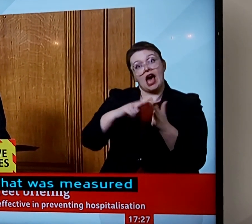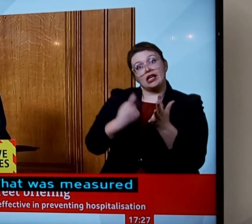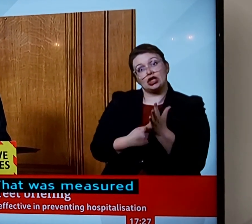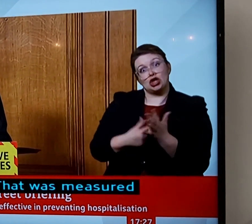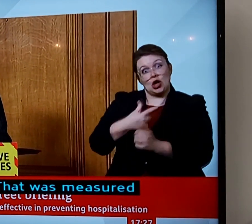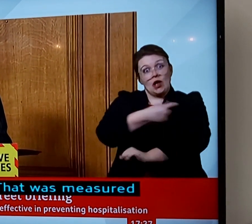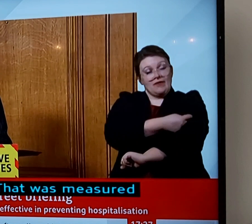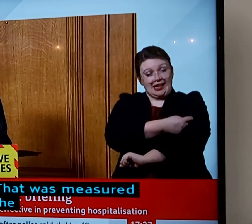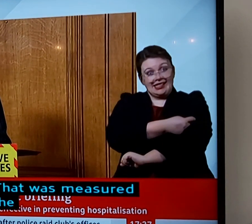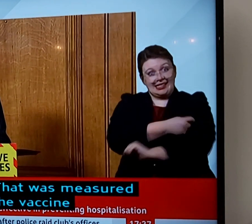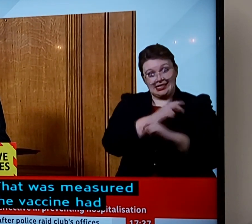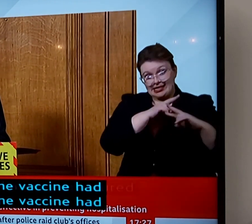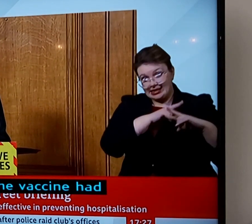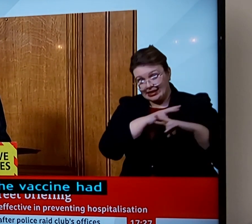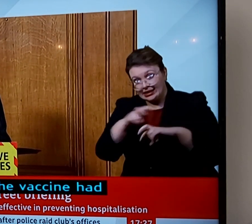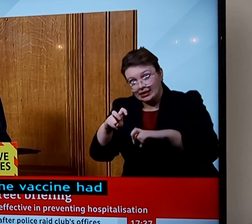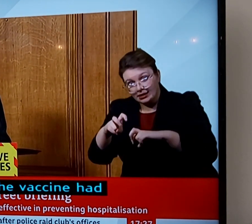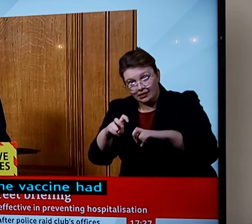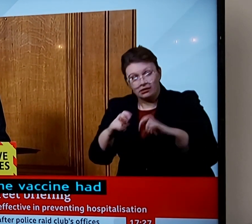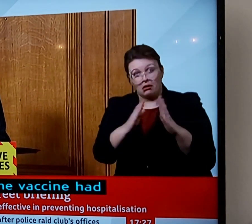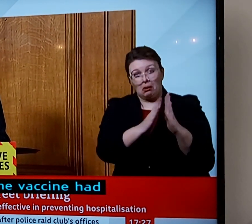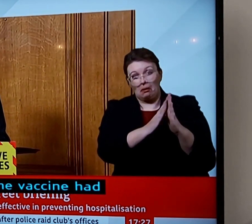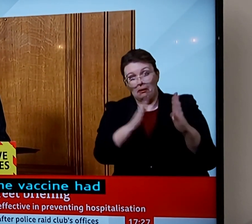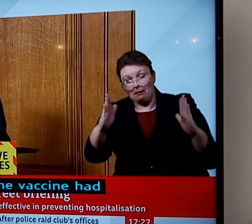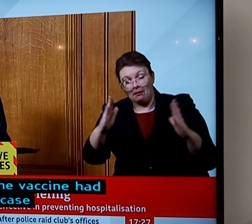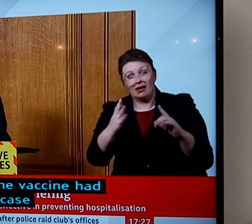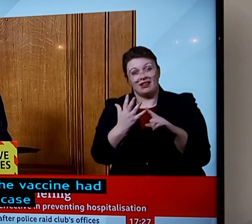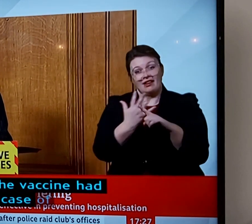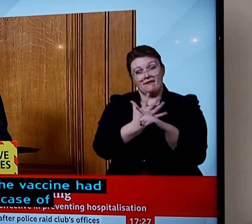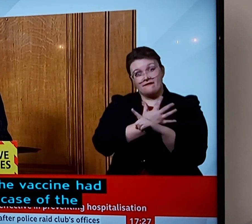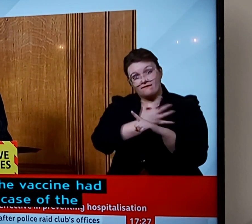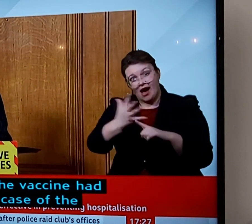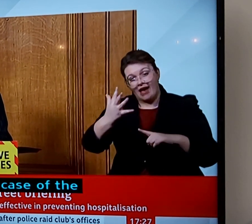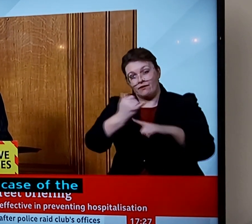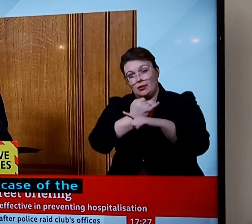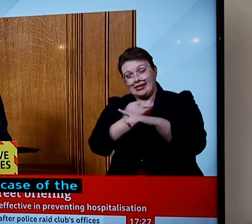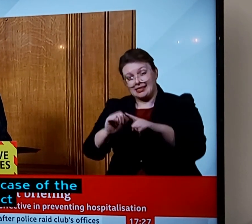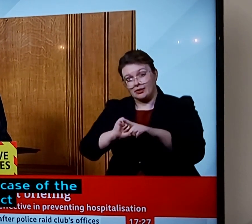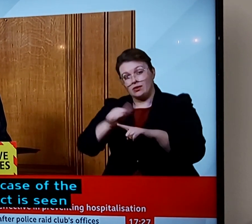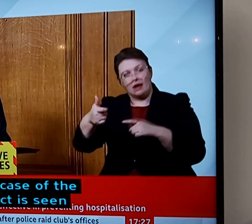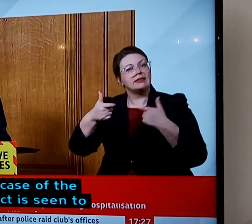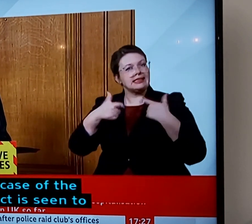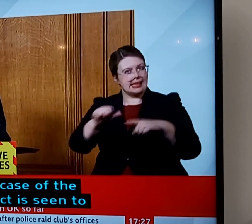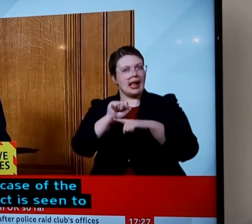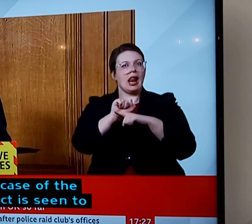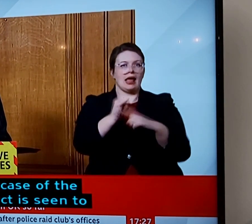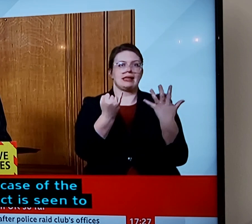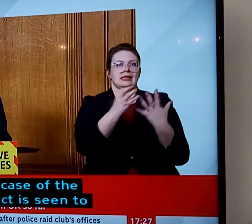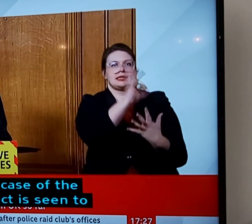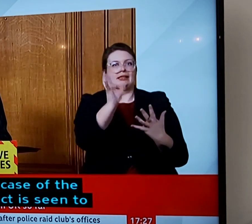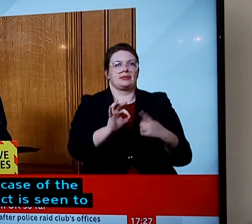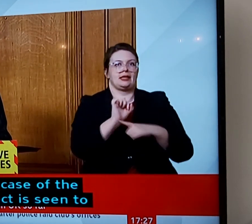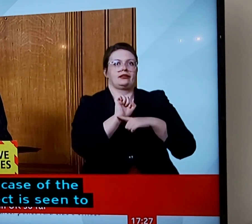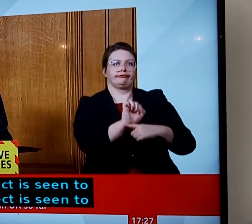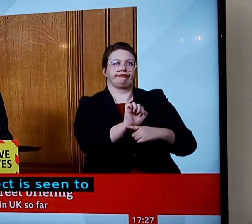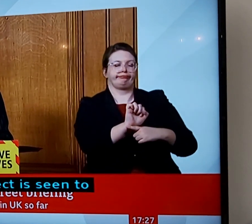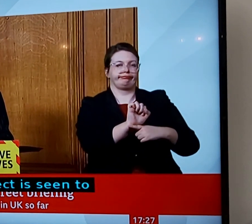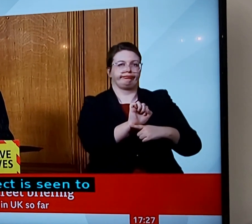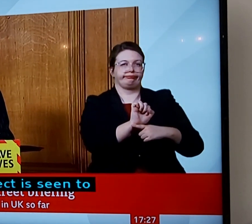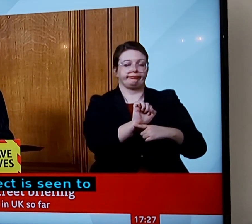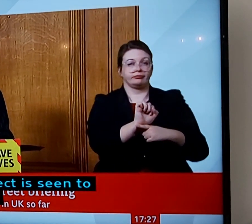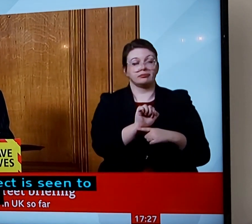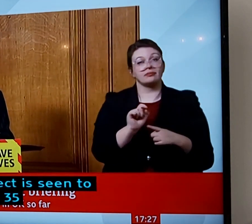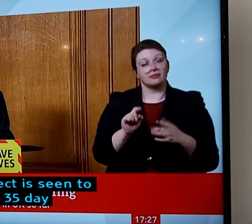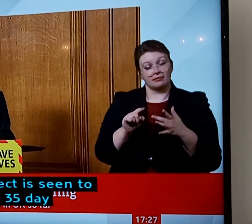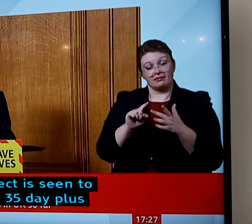be sustained into the 35-day plus time bracket. For AstraZeneca, in